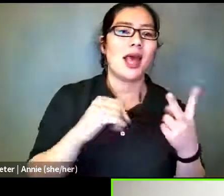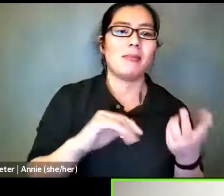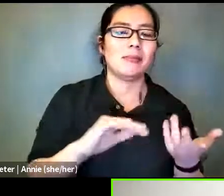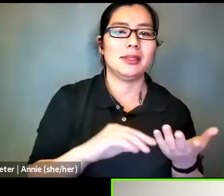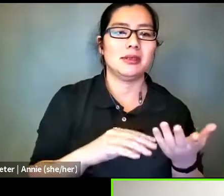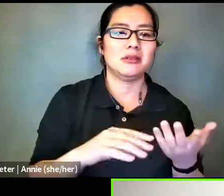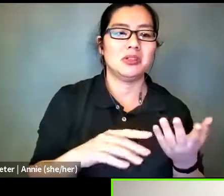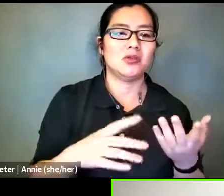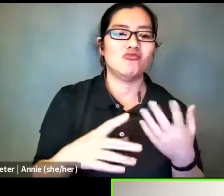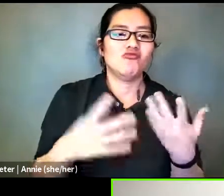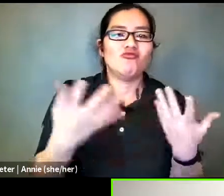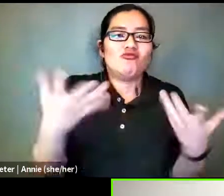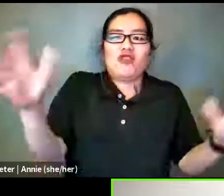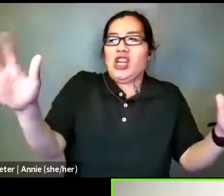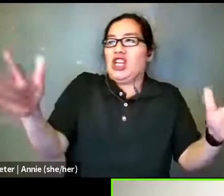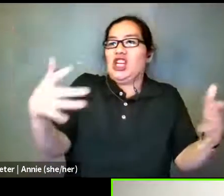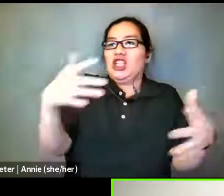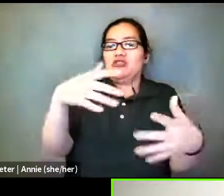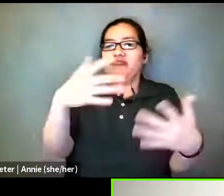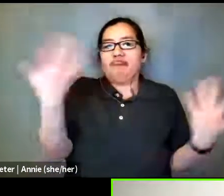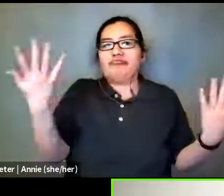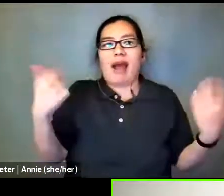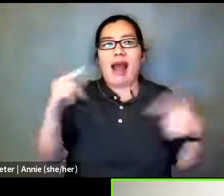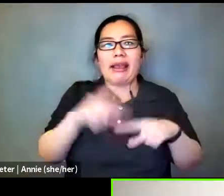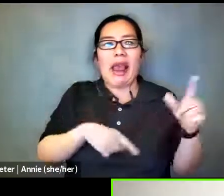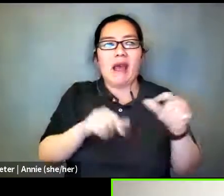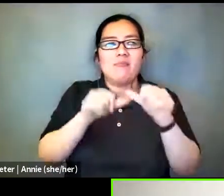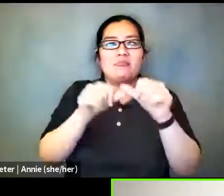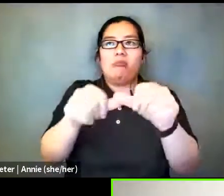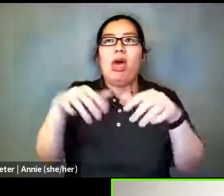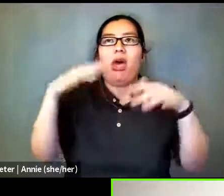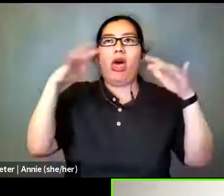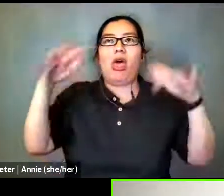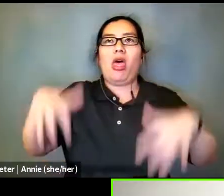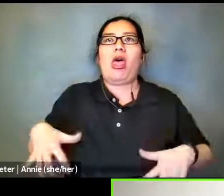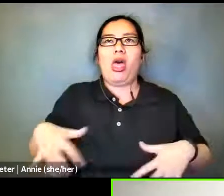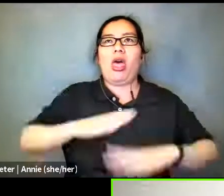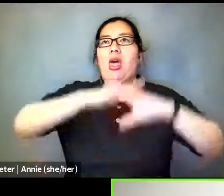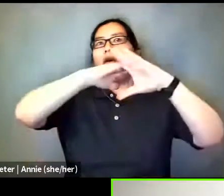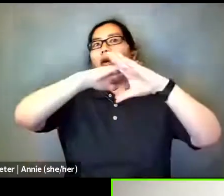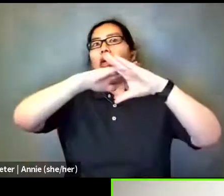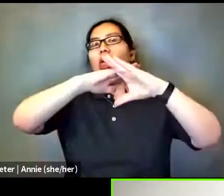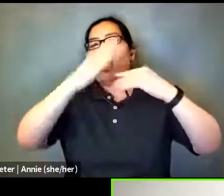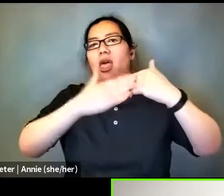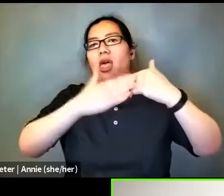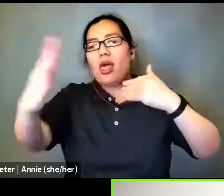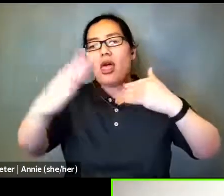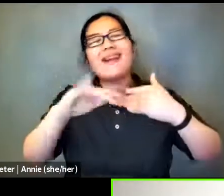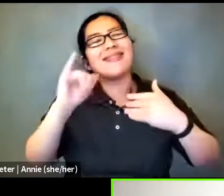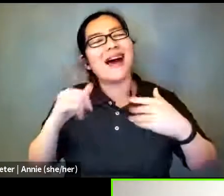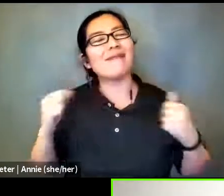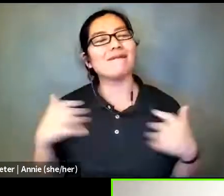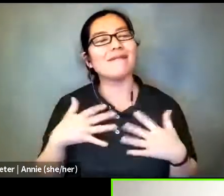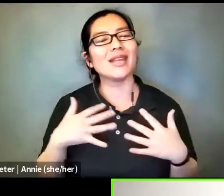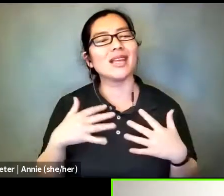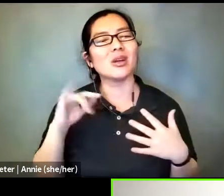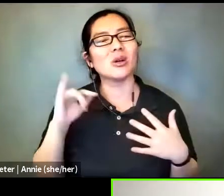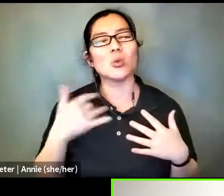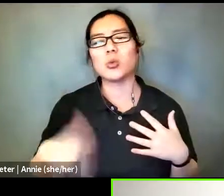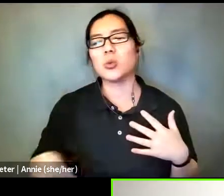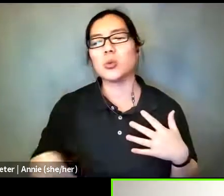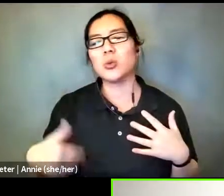right? So therefore I can't move forward and I do nothing. I think that that fear actually is